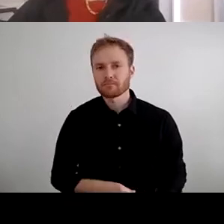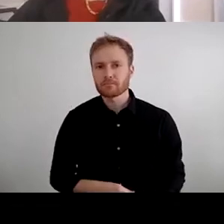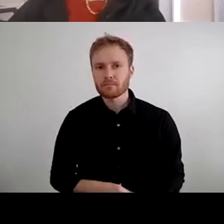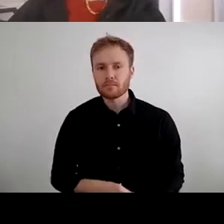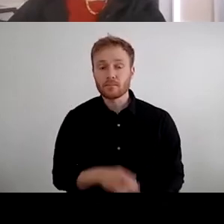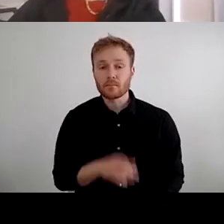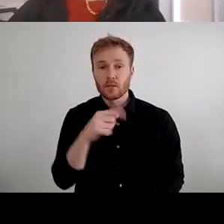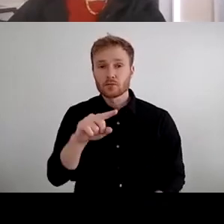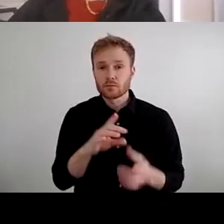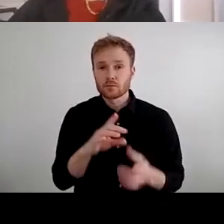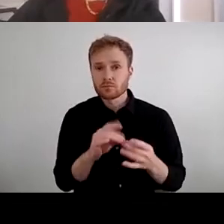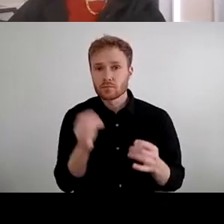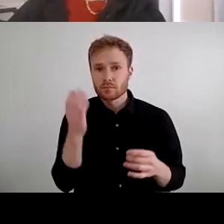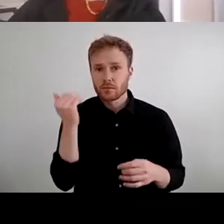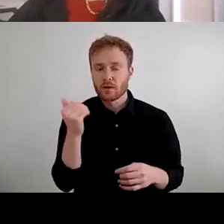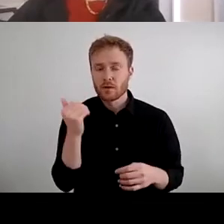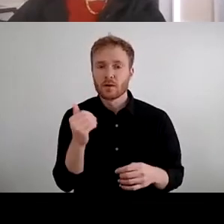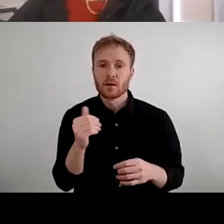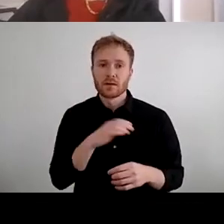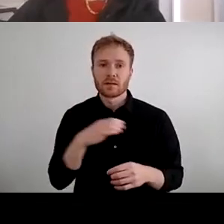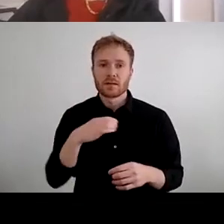earlier and Councilman O'Connor mentioned,